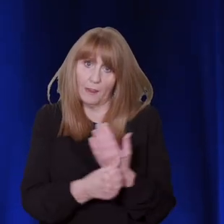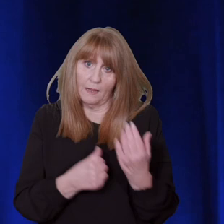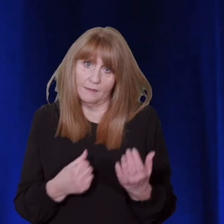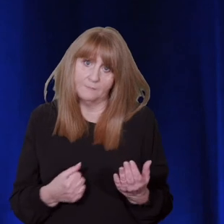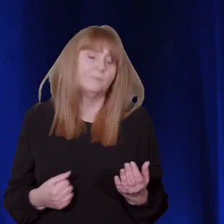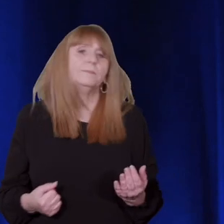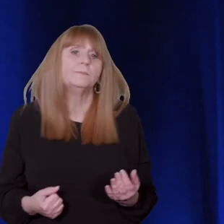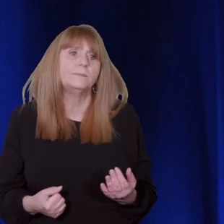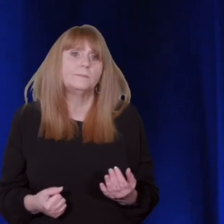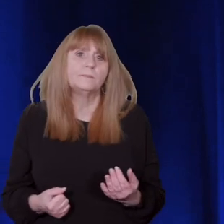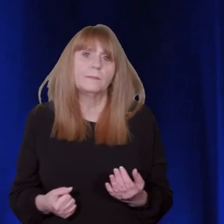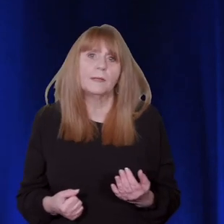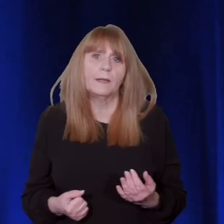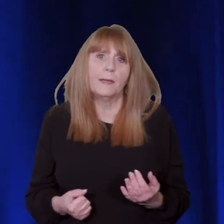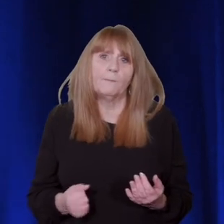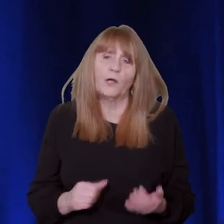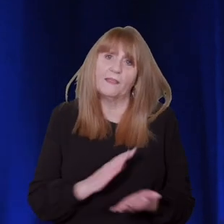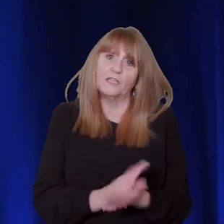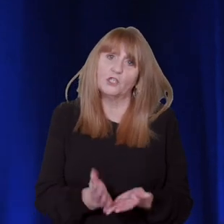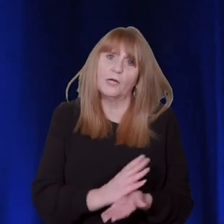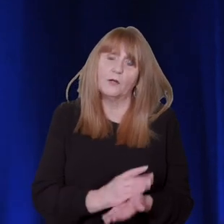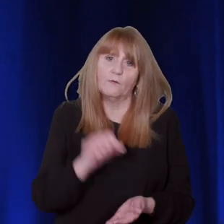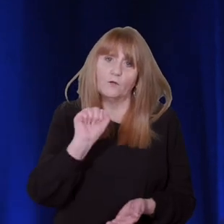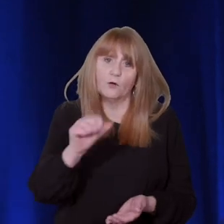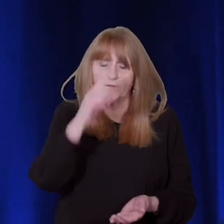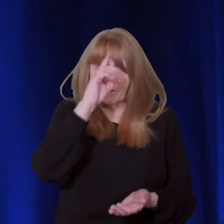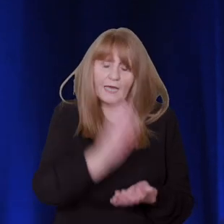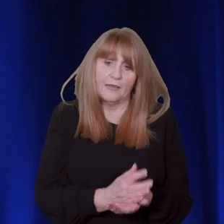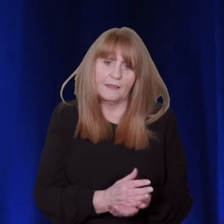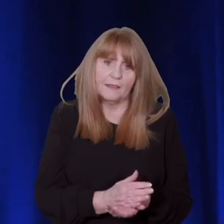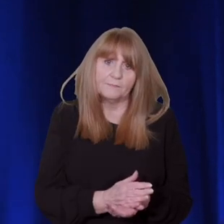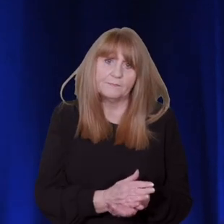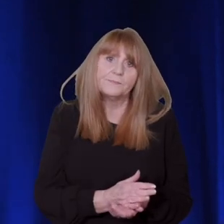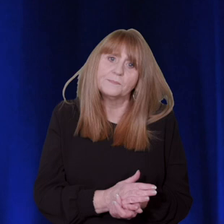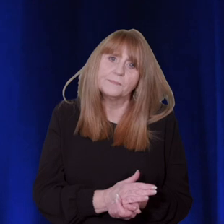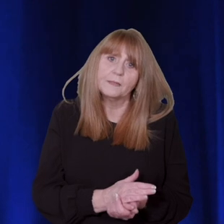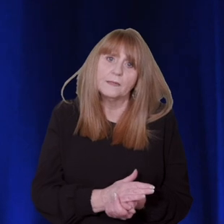pray that the participation in and sharing of your faith, that word participation means